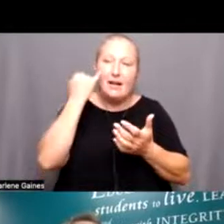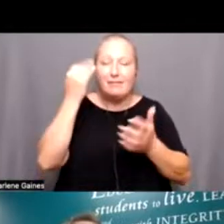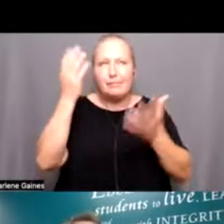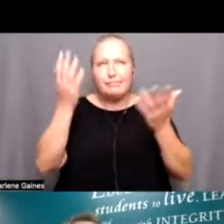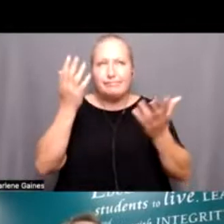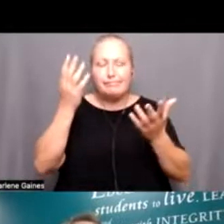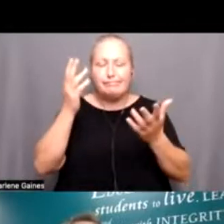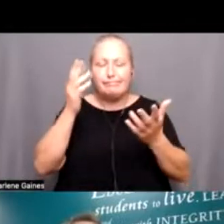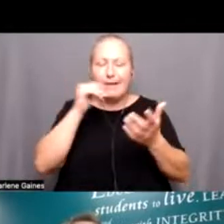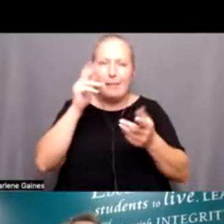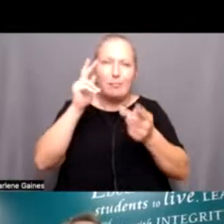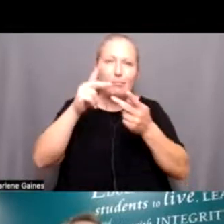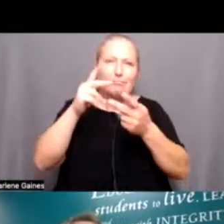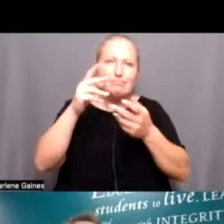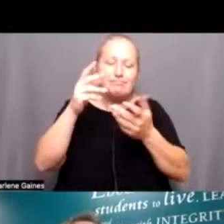not ideal, but